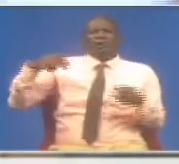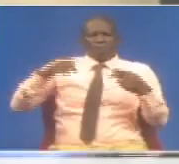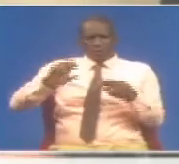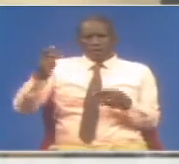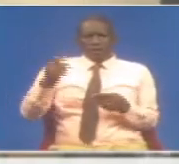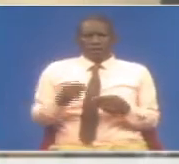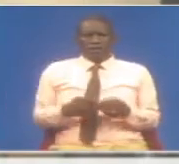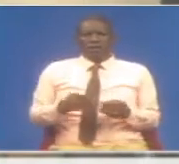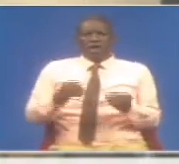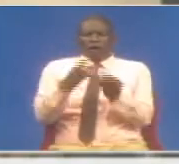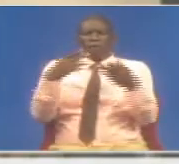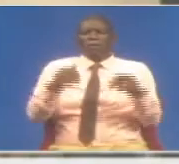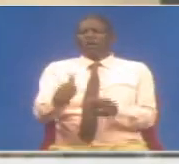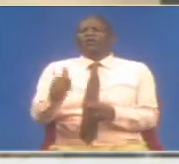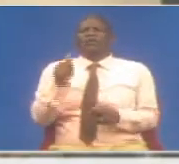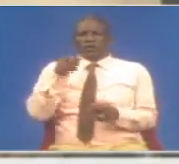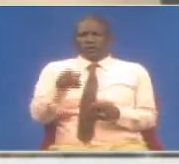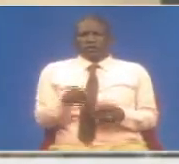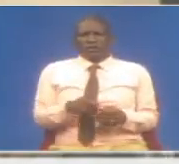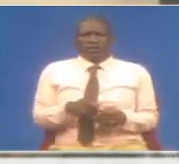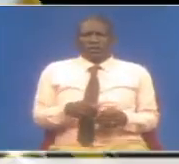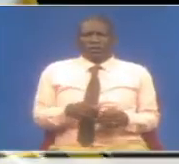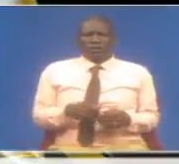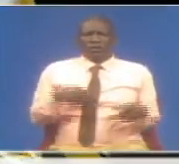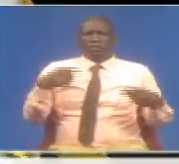yaya? Sema yaya.